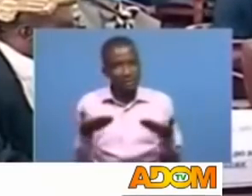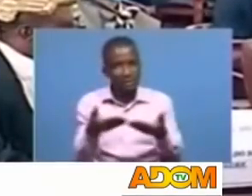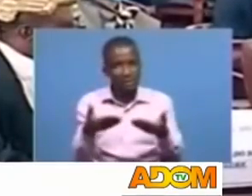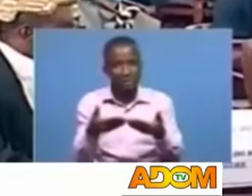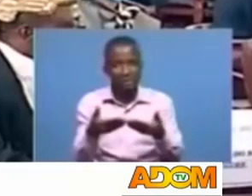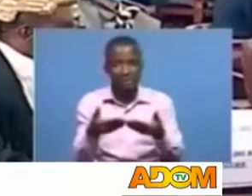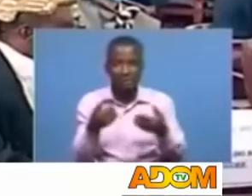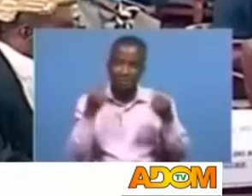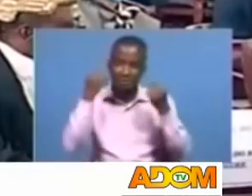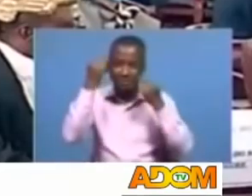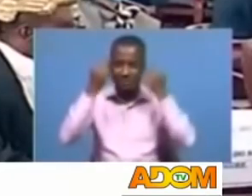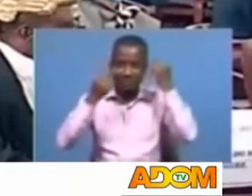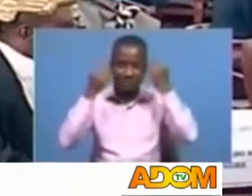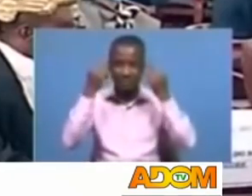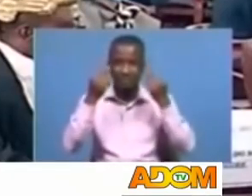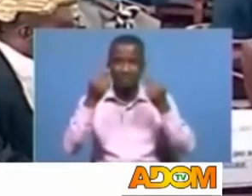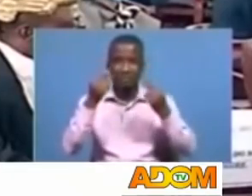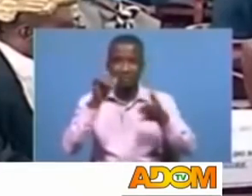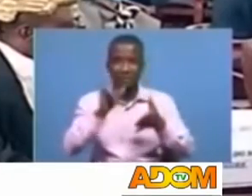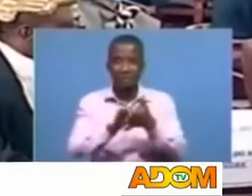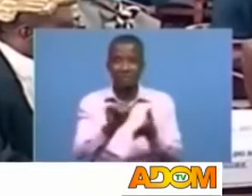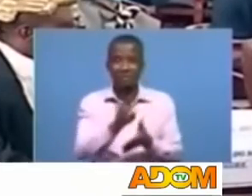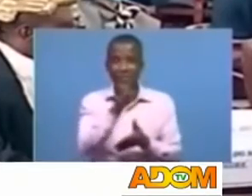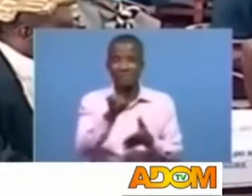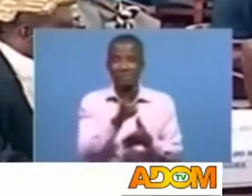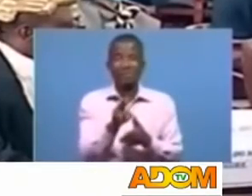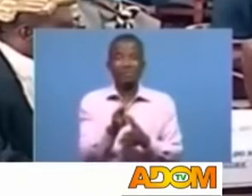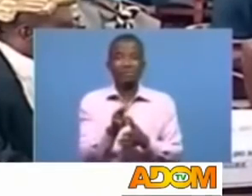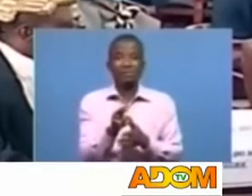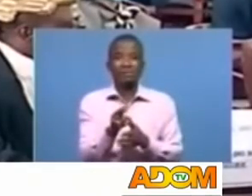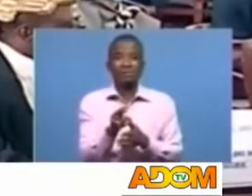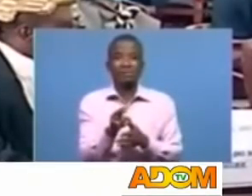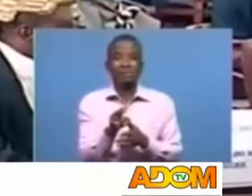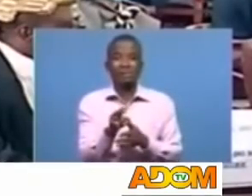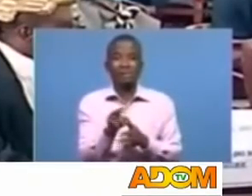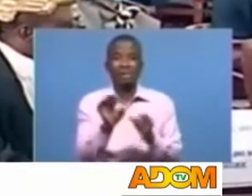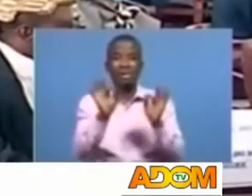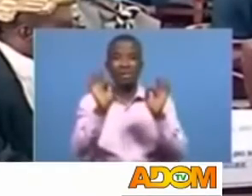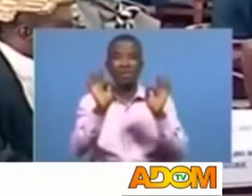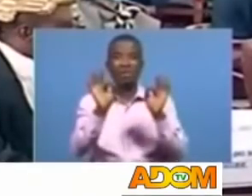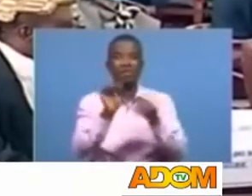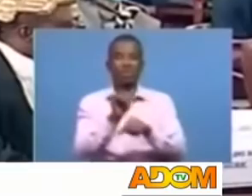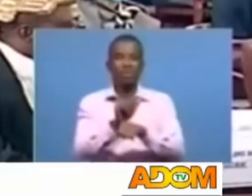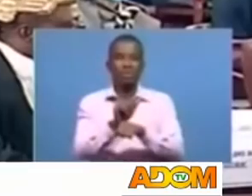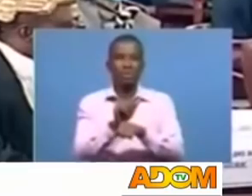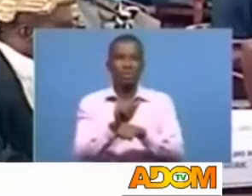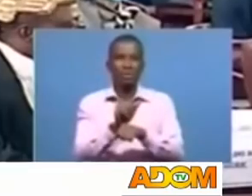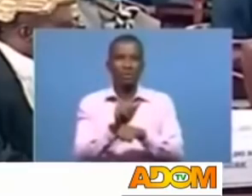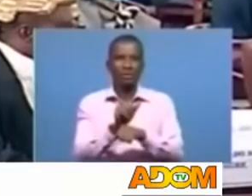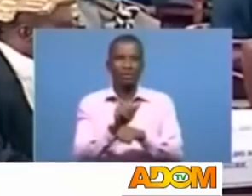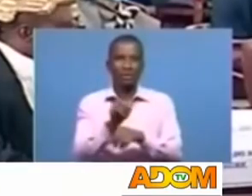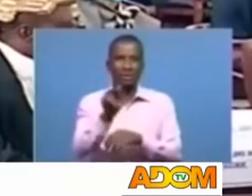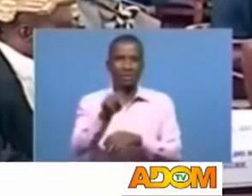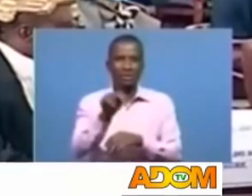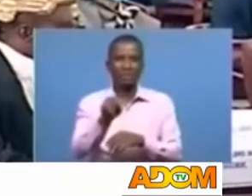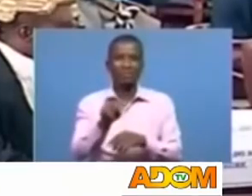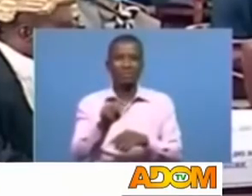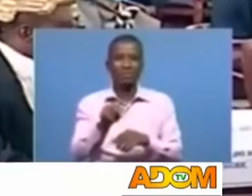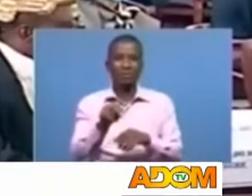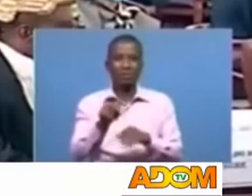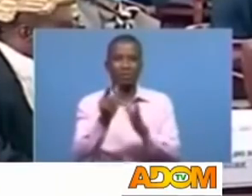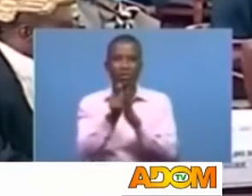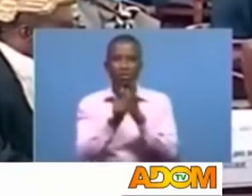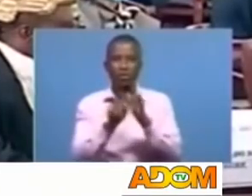irrelevant considerations which prejudiced a fair exercise of discretion as required by Article